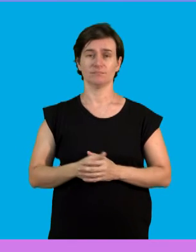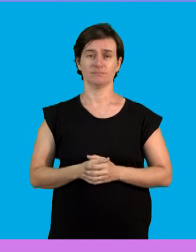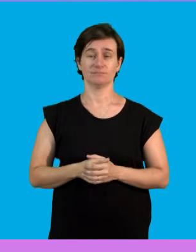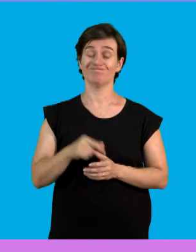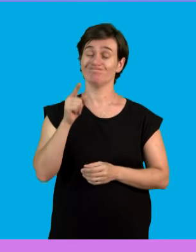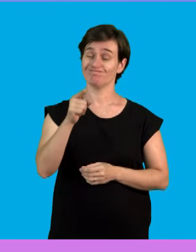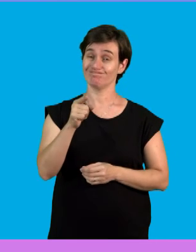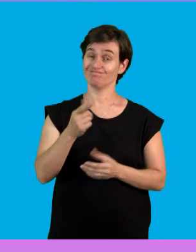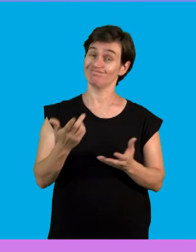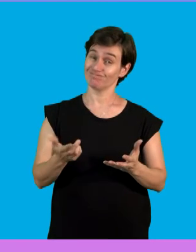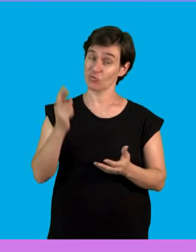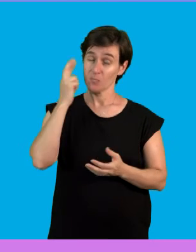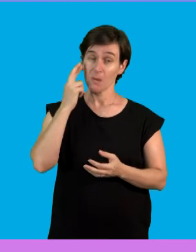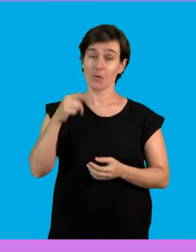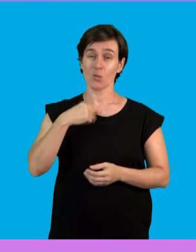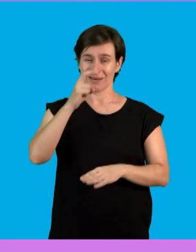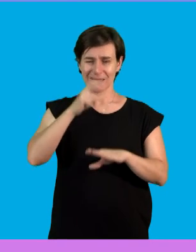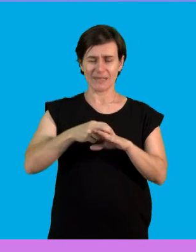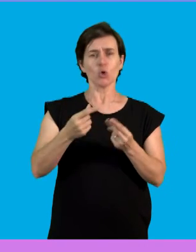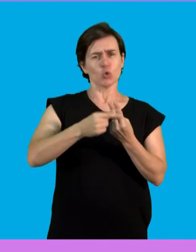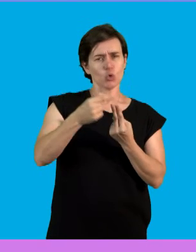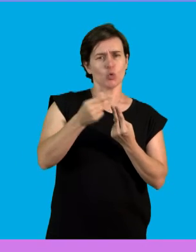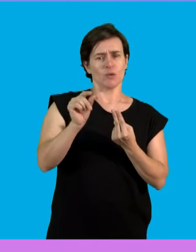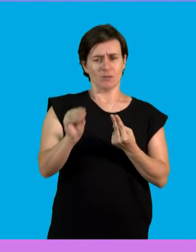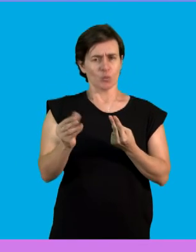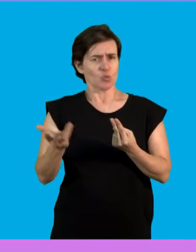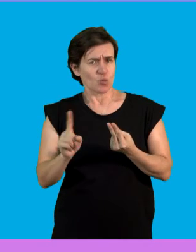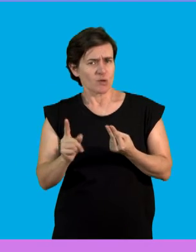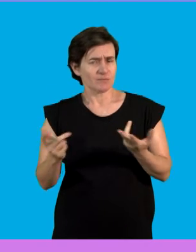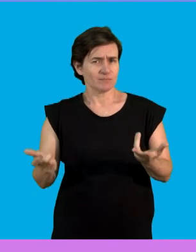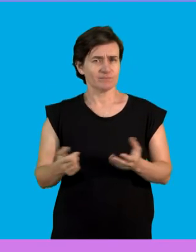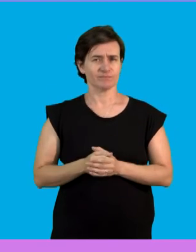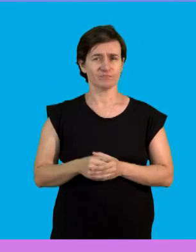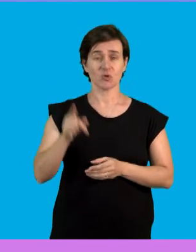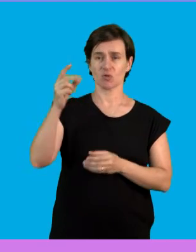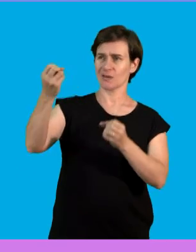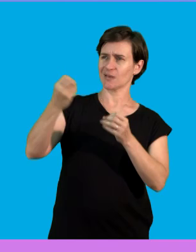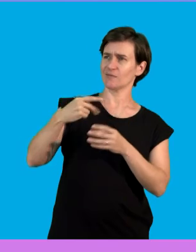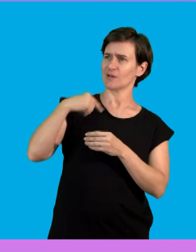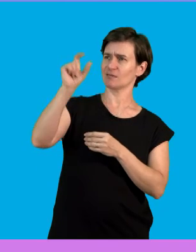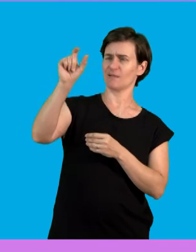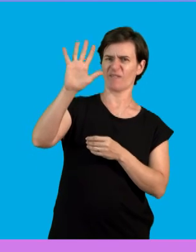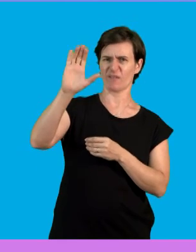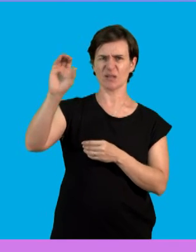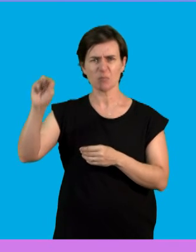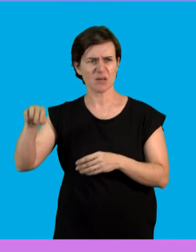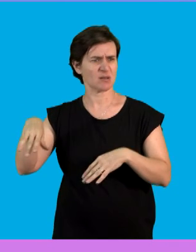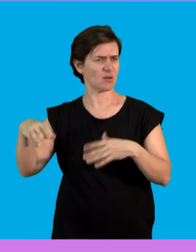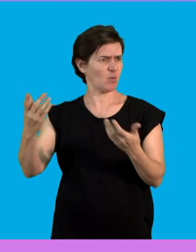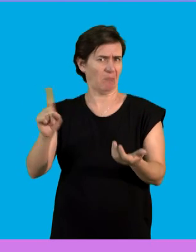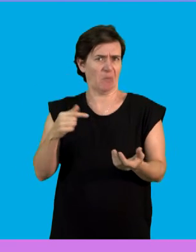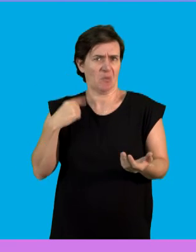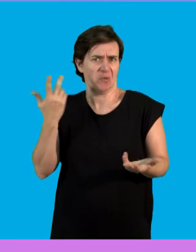628,4. But remember, we need a unit. So seeing that they didn't give us a